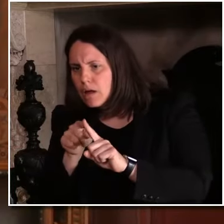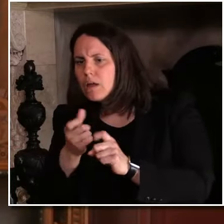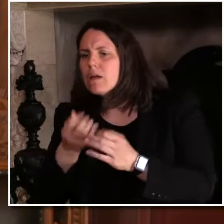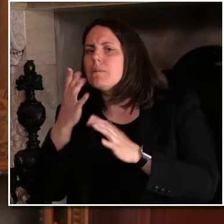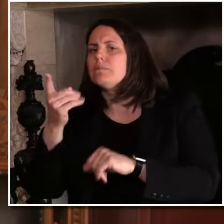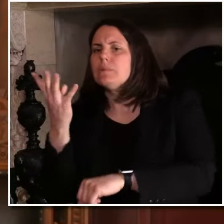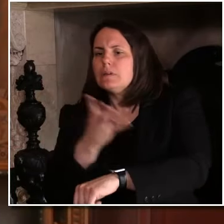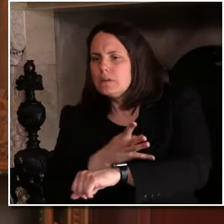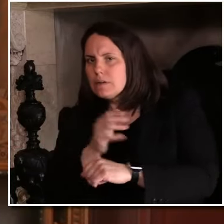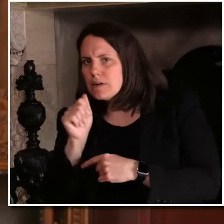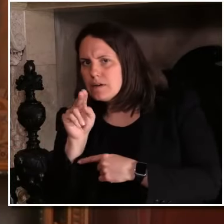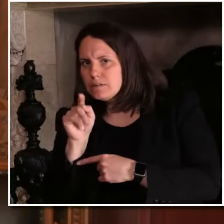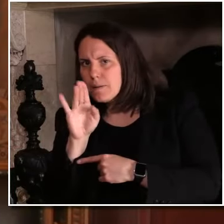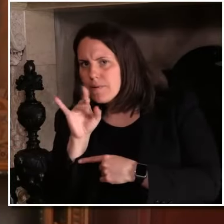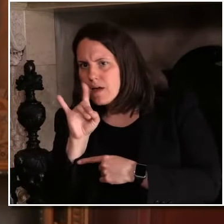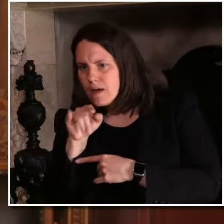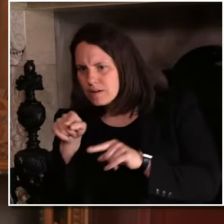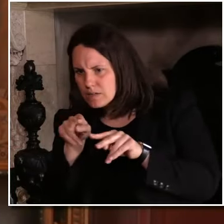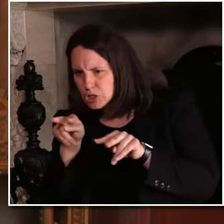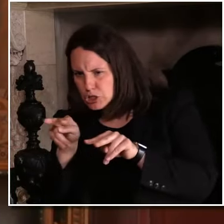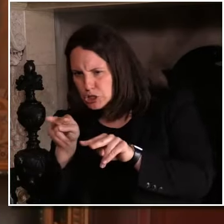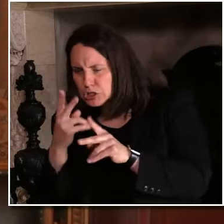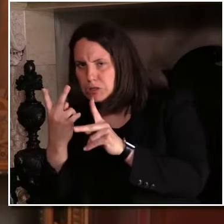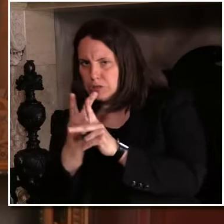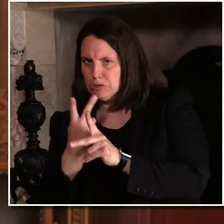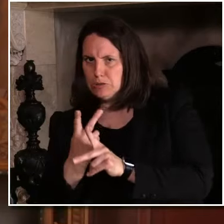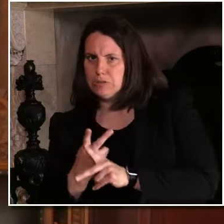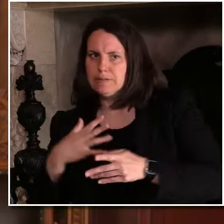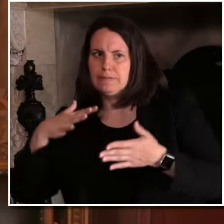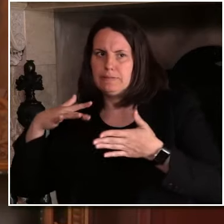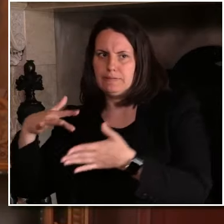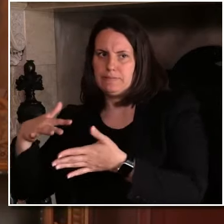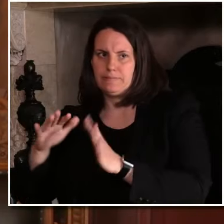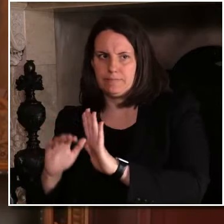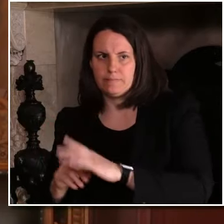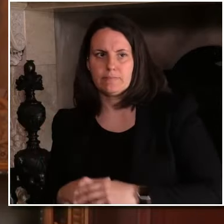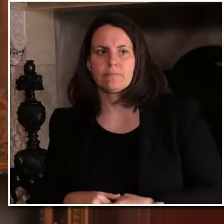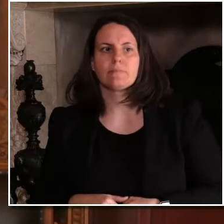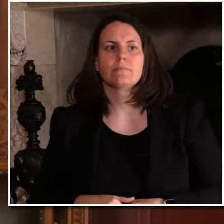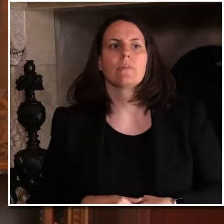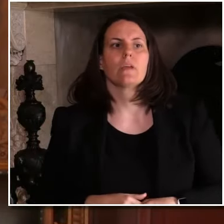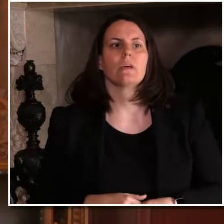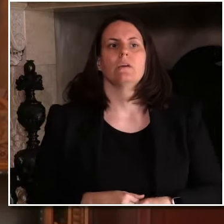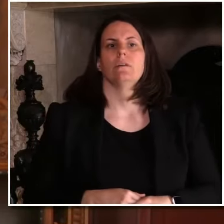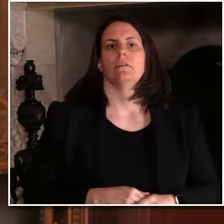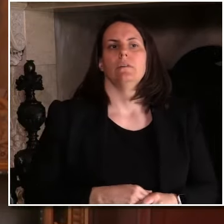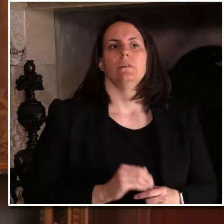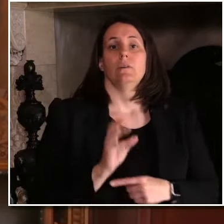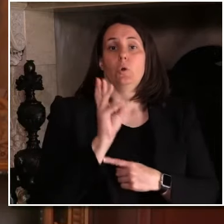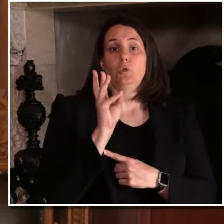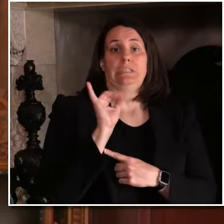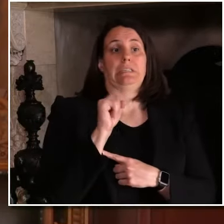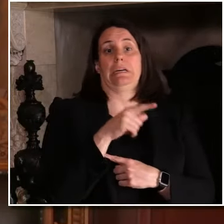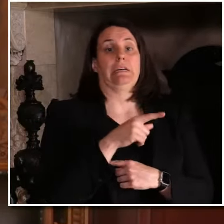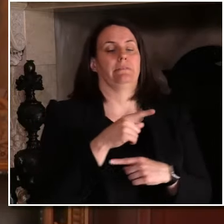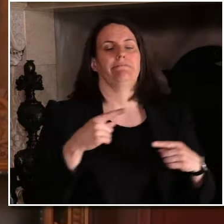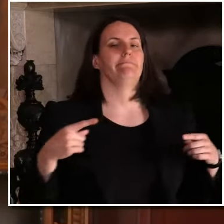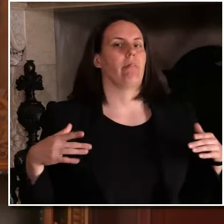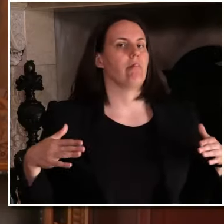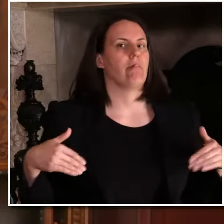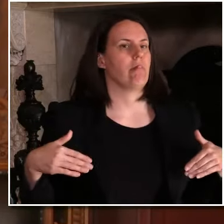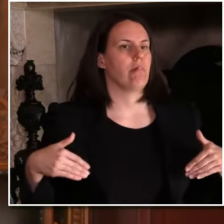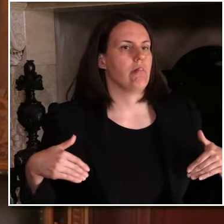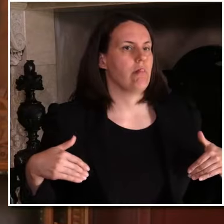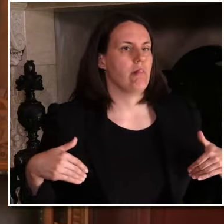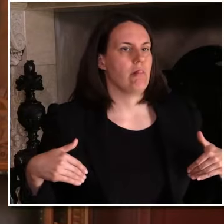antibodies is at this time, they're not useful for making a diagnosis. We need to use tests that specifically detect the virus itself,